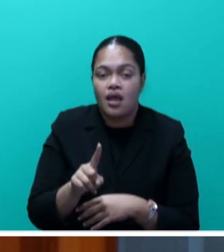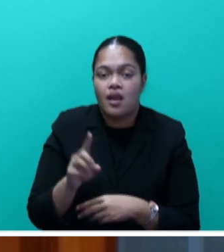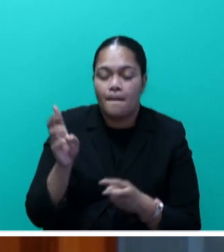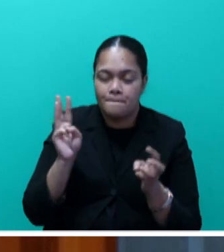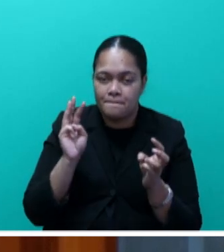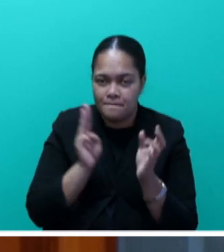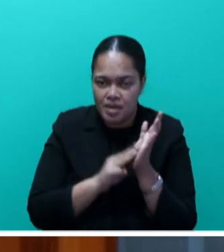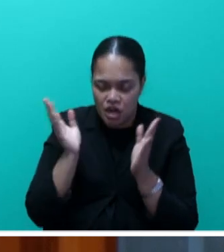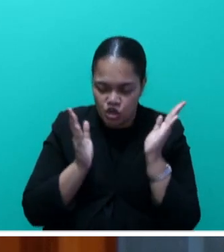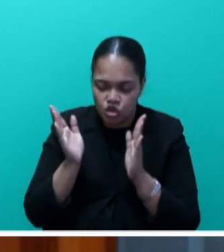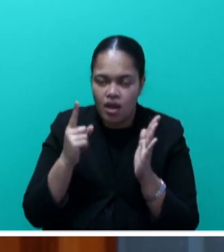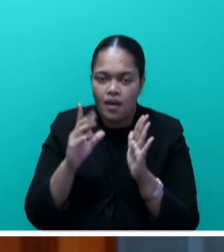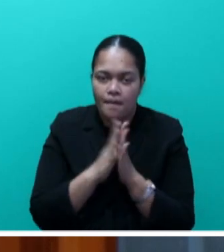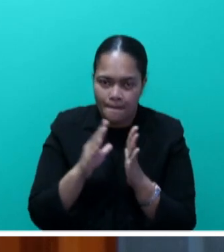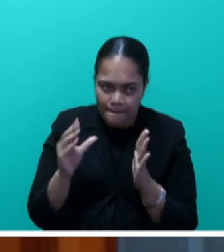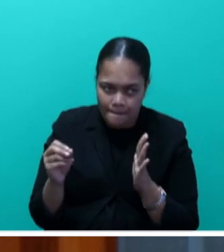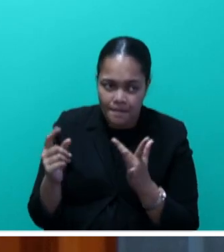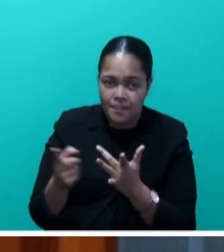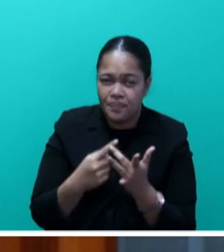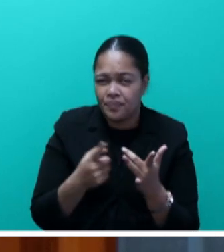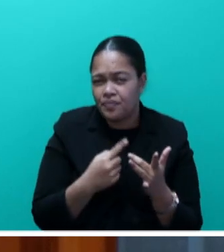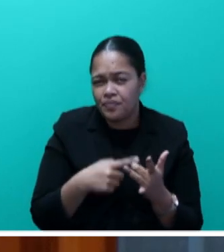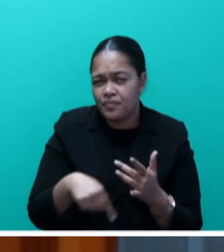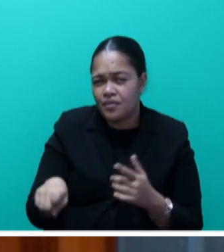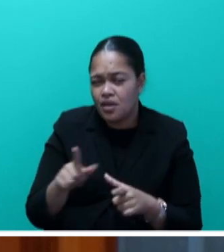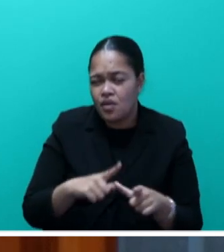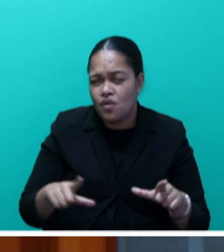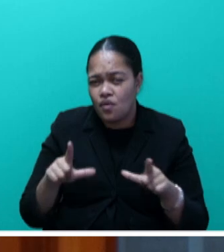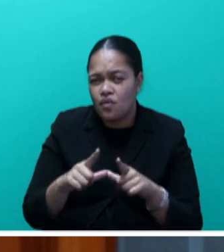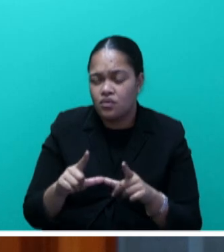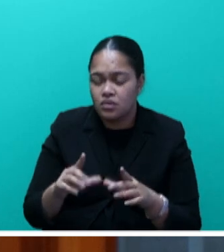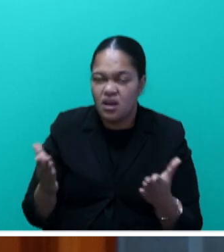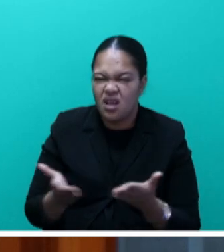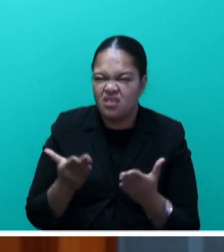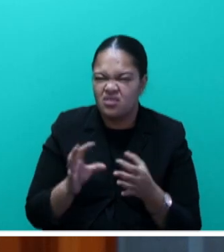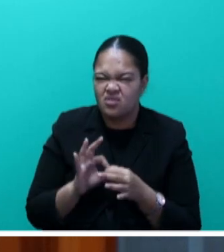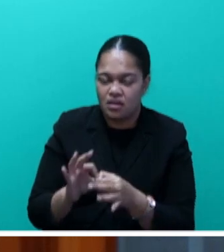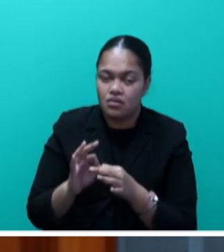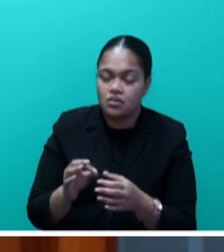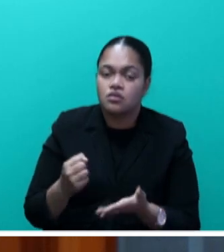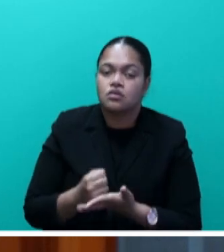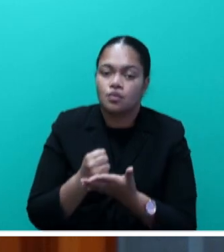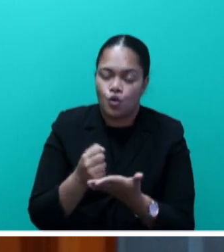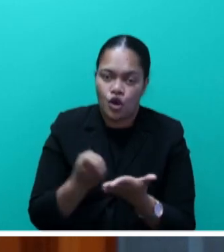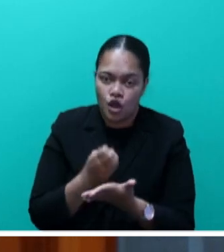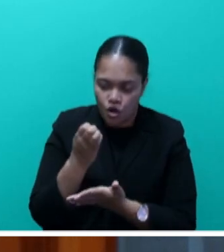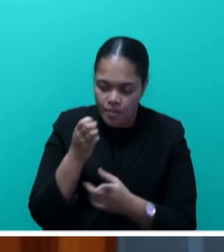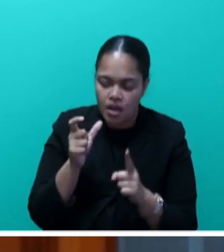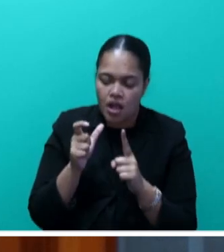Guinea, and any other future localities to enhance relations, support economic,